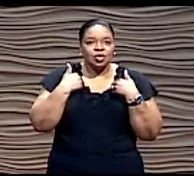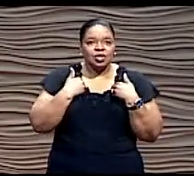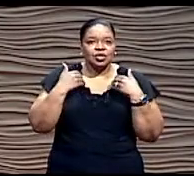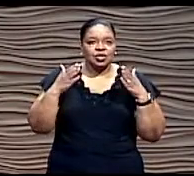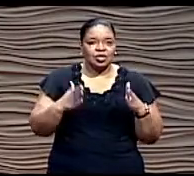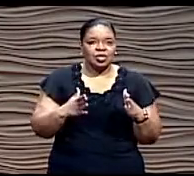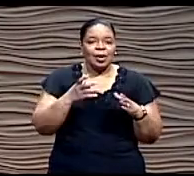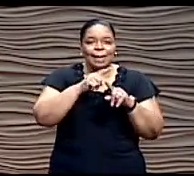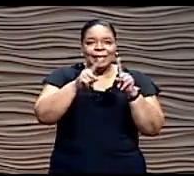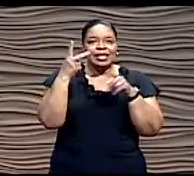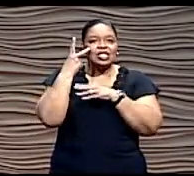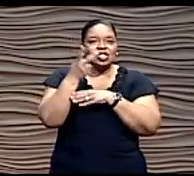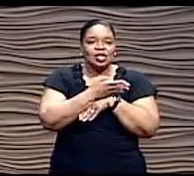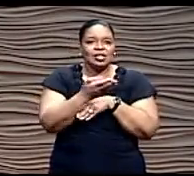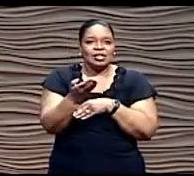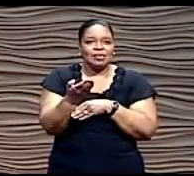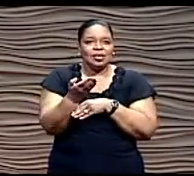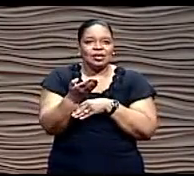saw something.